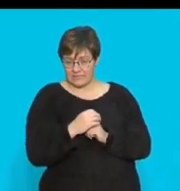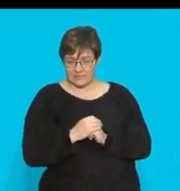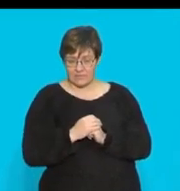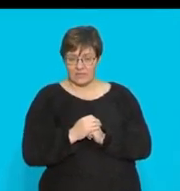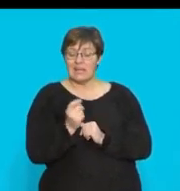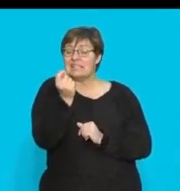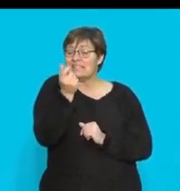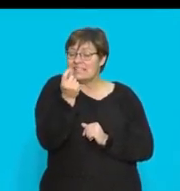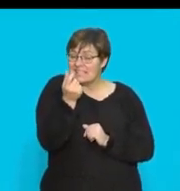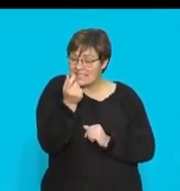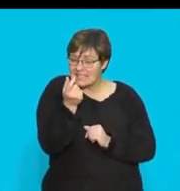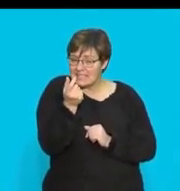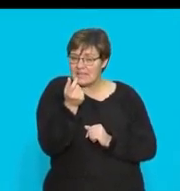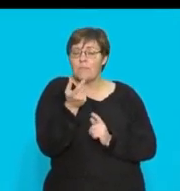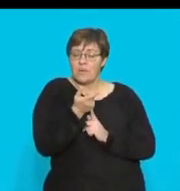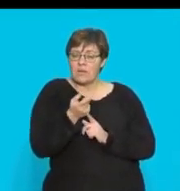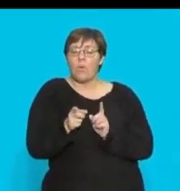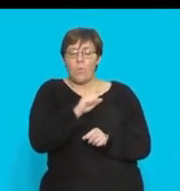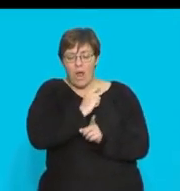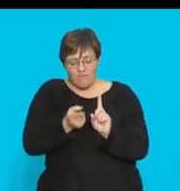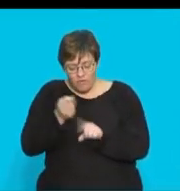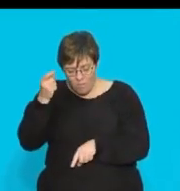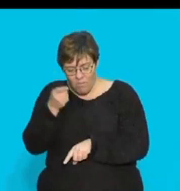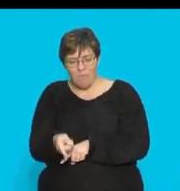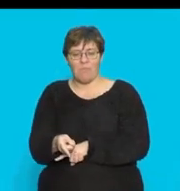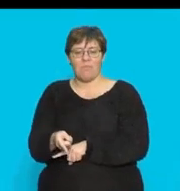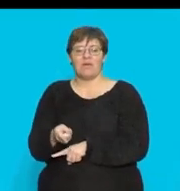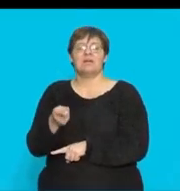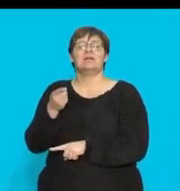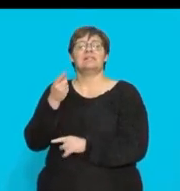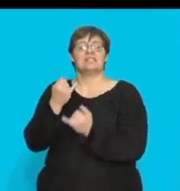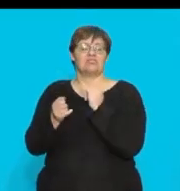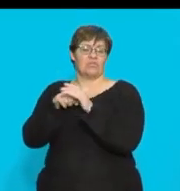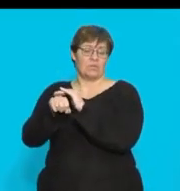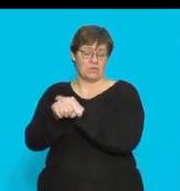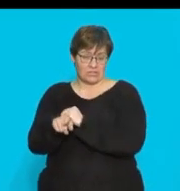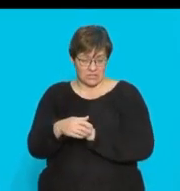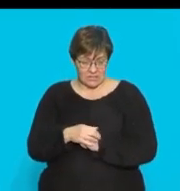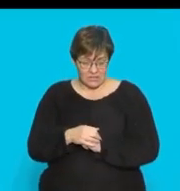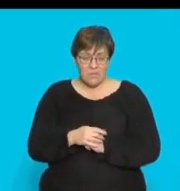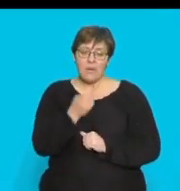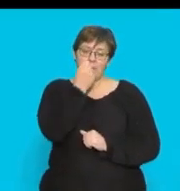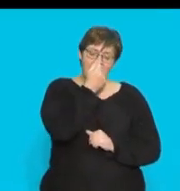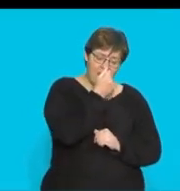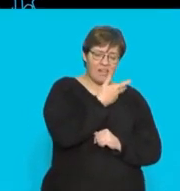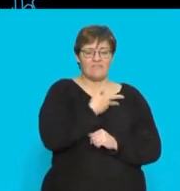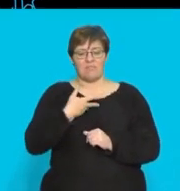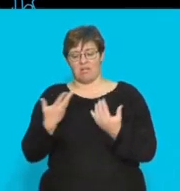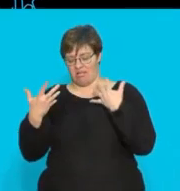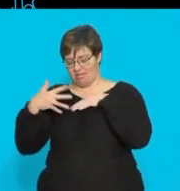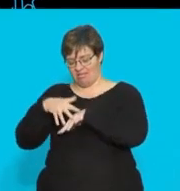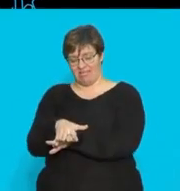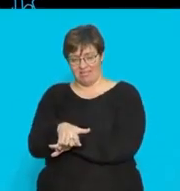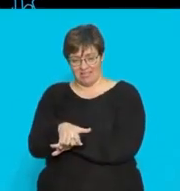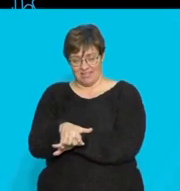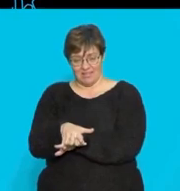right? Seeds are the result of sexual reproduction. When the male and the female